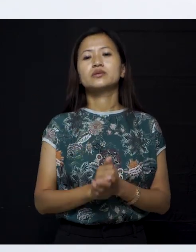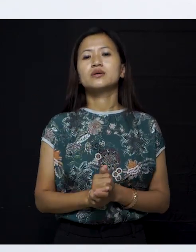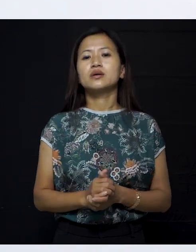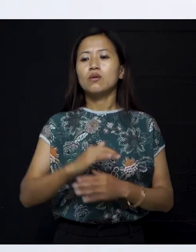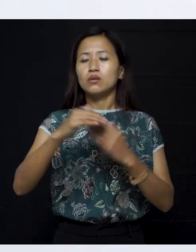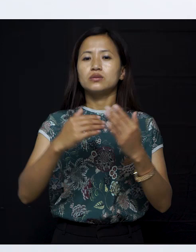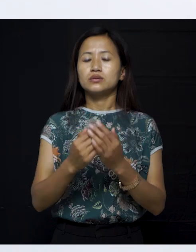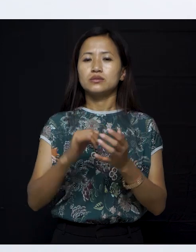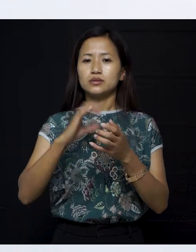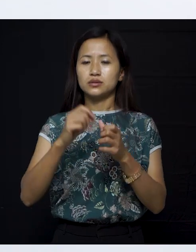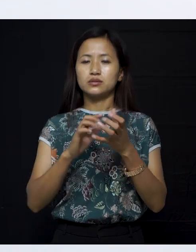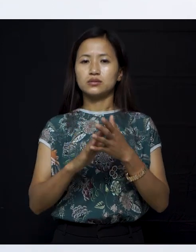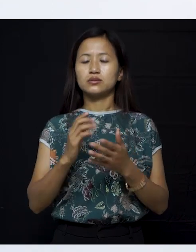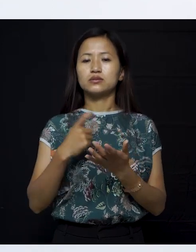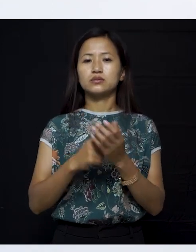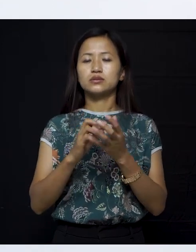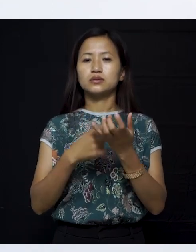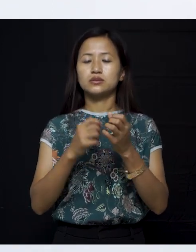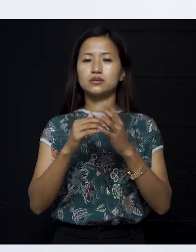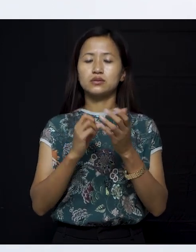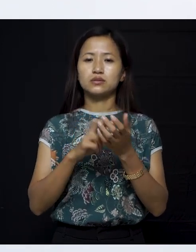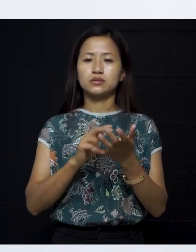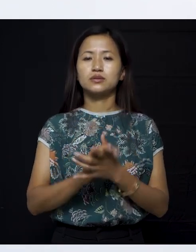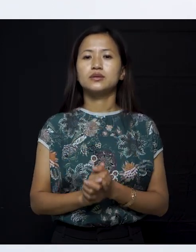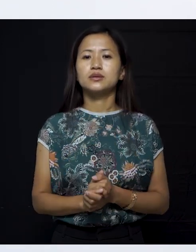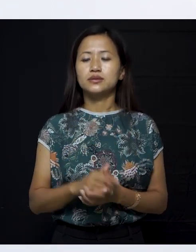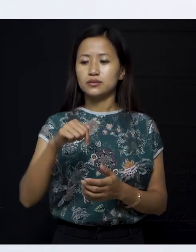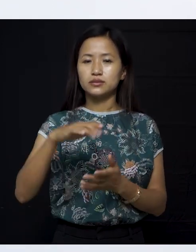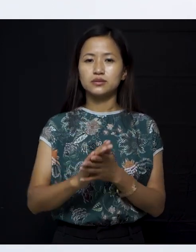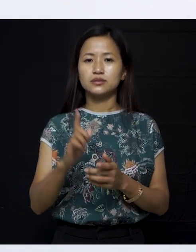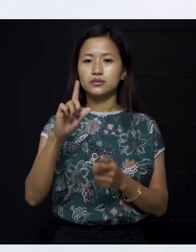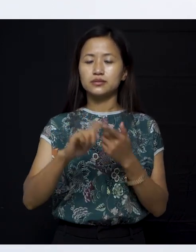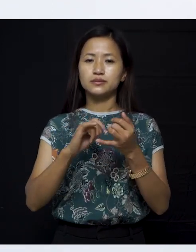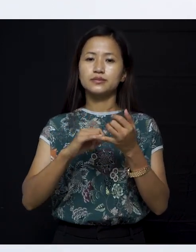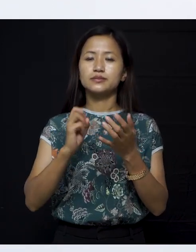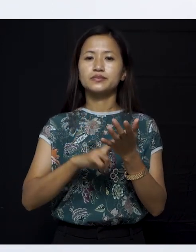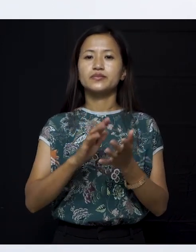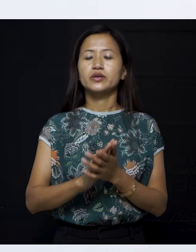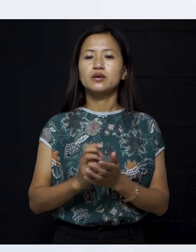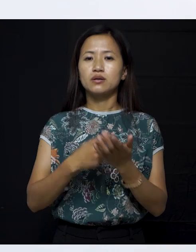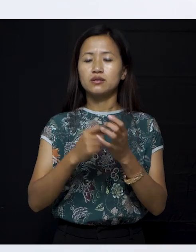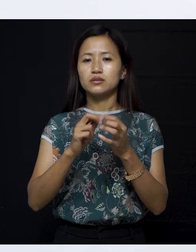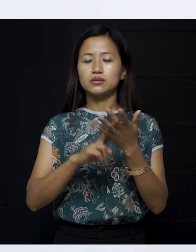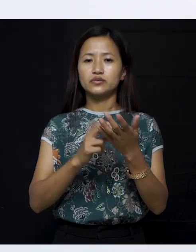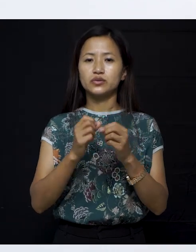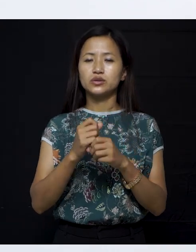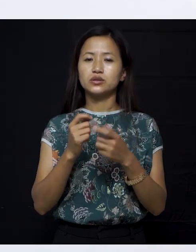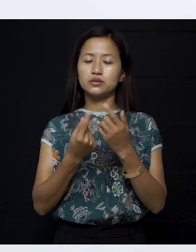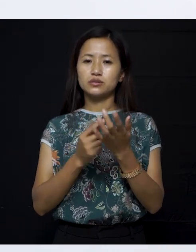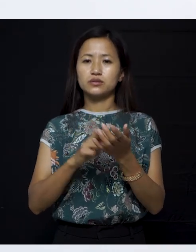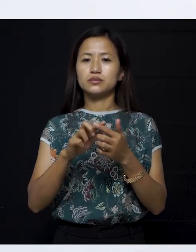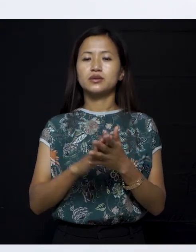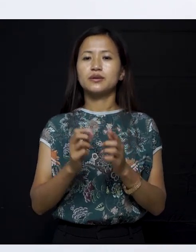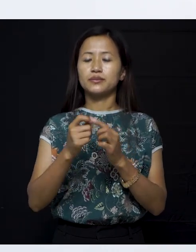under secularism. All right. So in this lesson, I've explained to you about the refugees, the princely states.